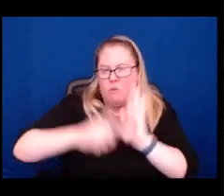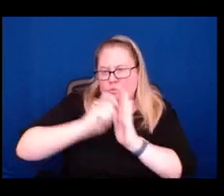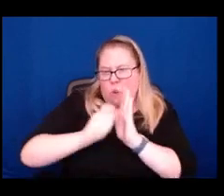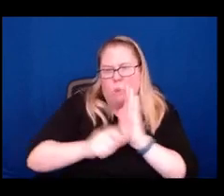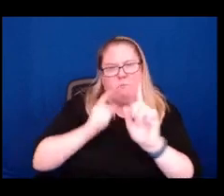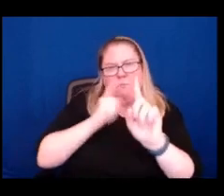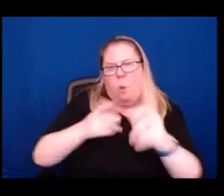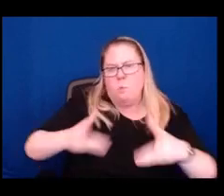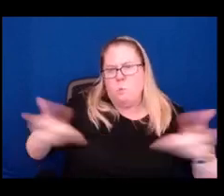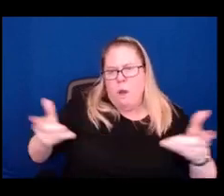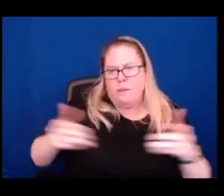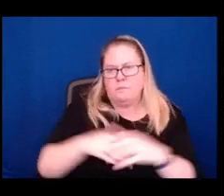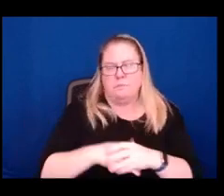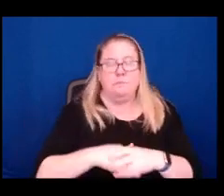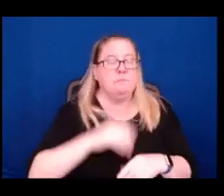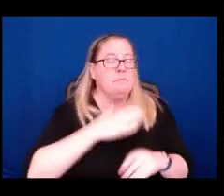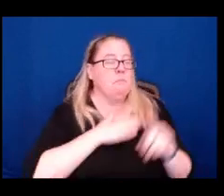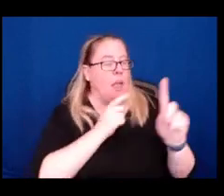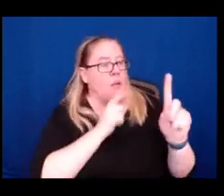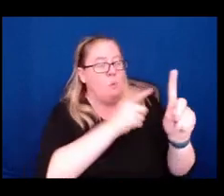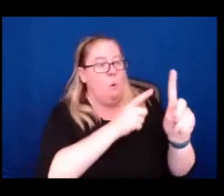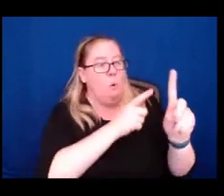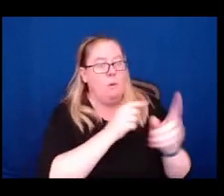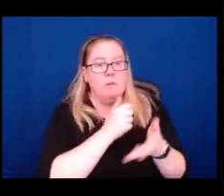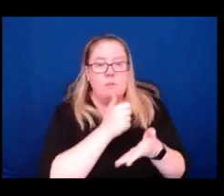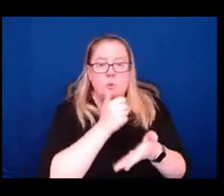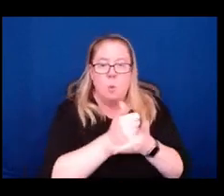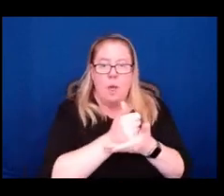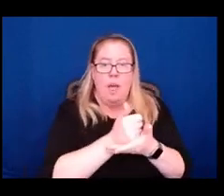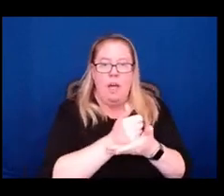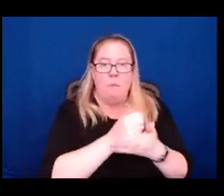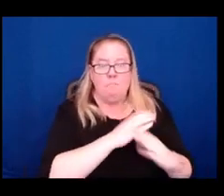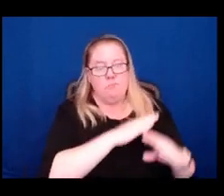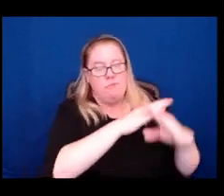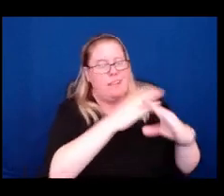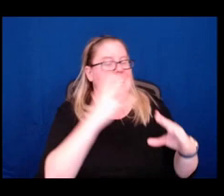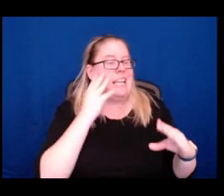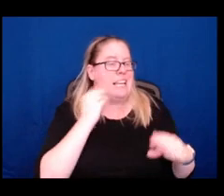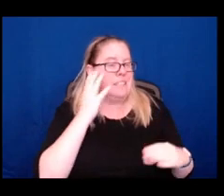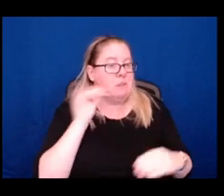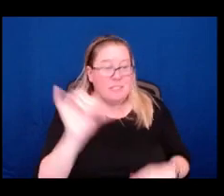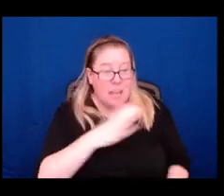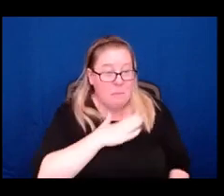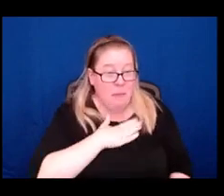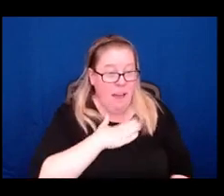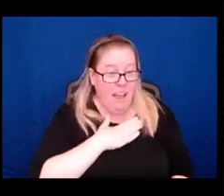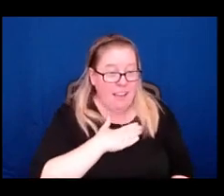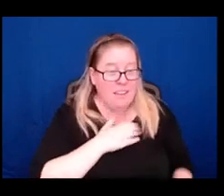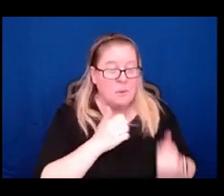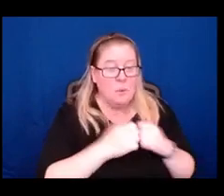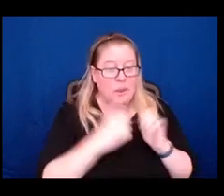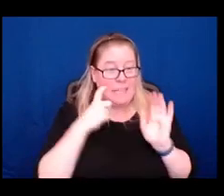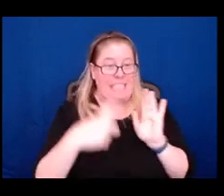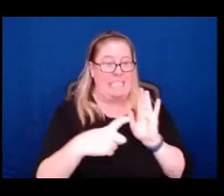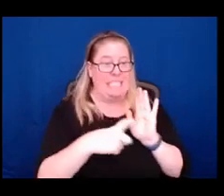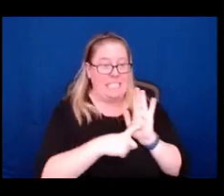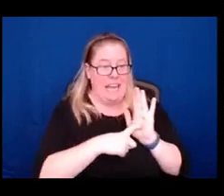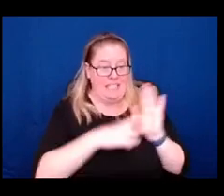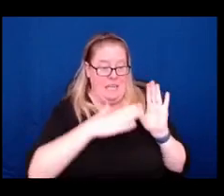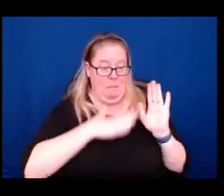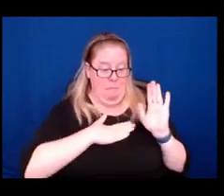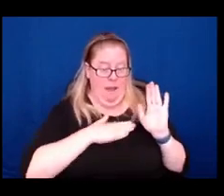goal? My goal was to help prevent experiences such as the one that I had with detection